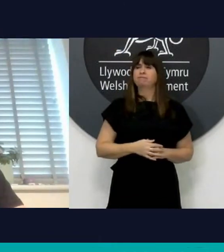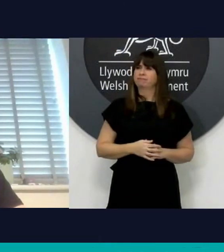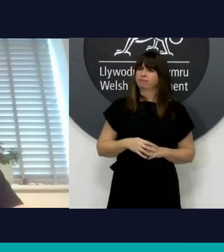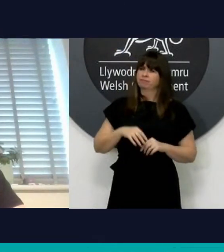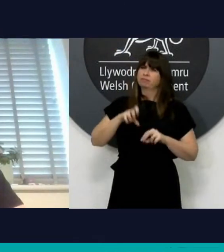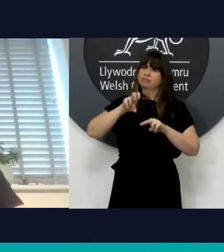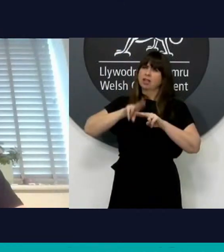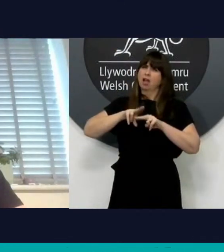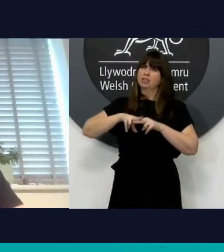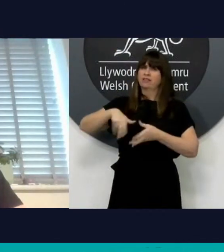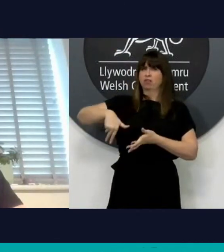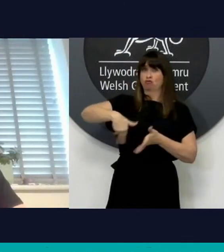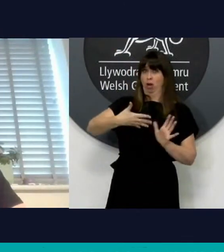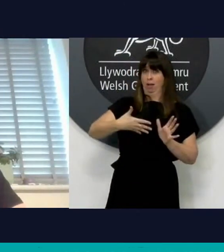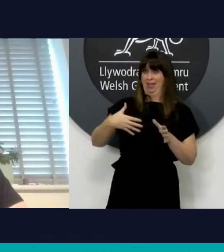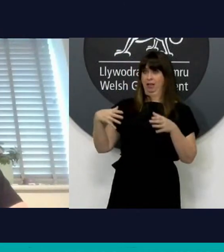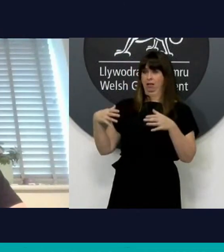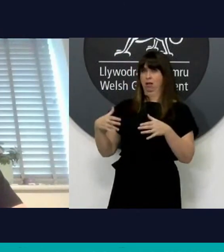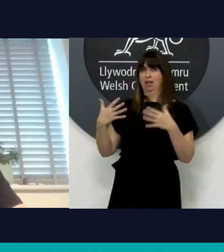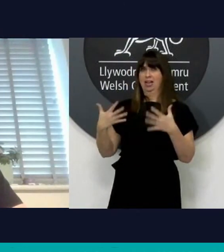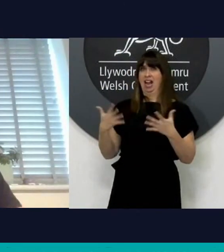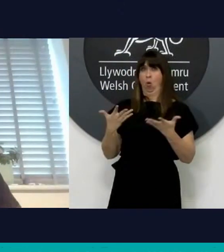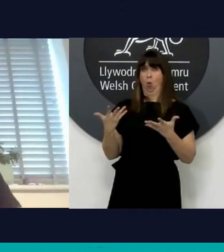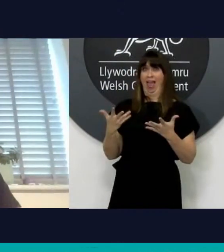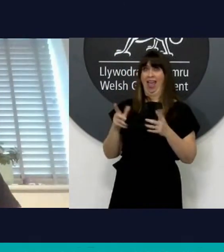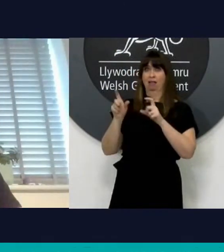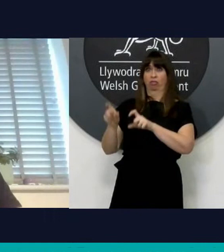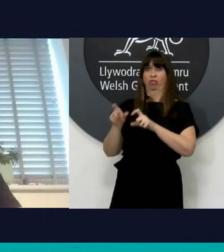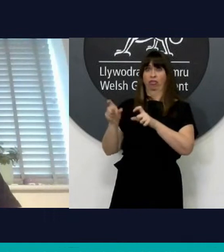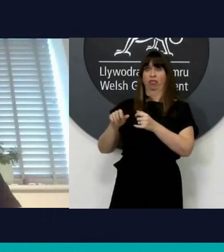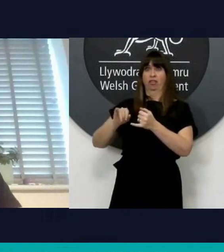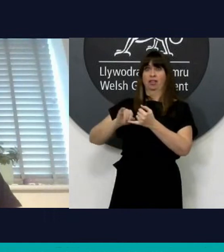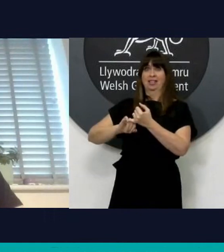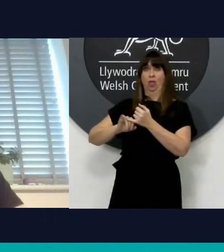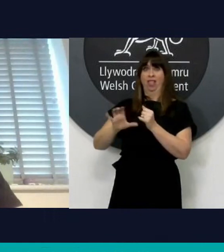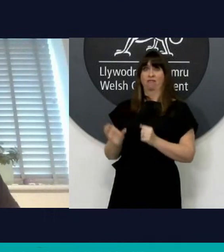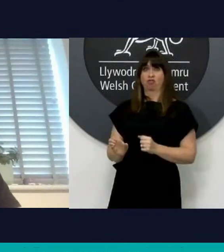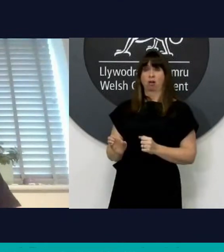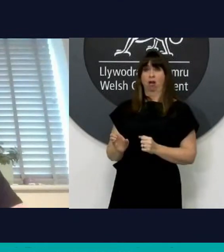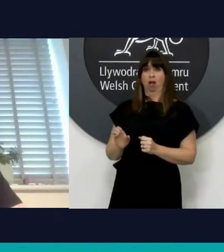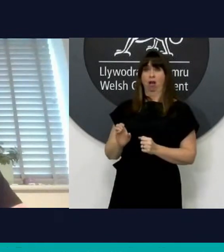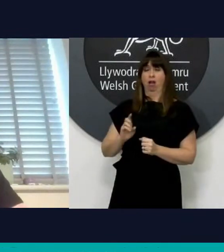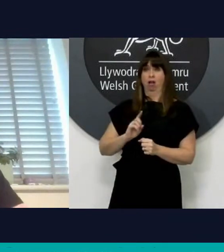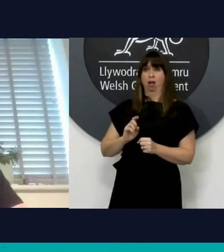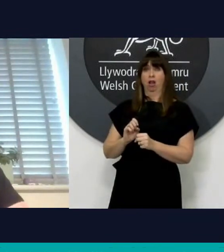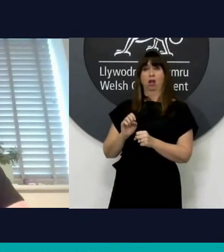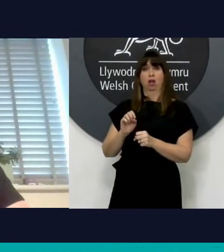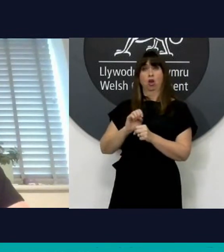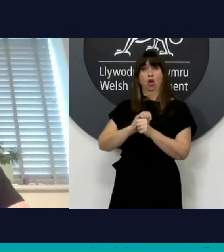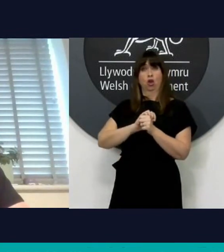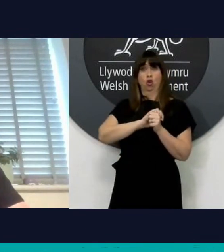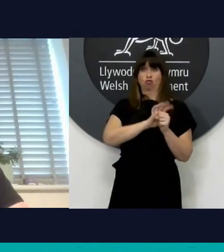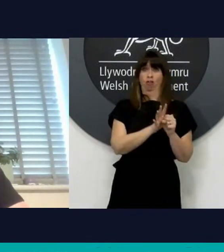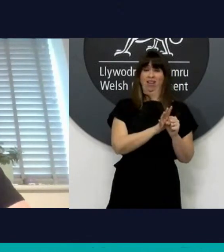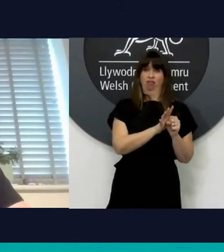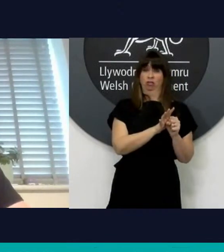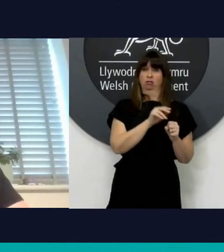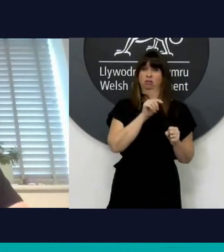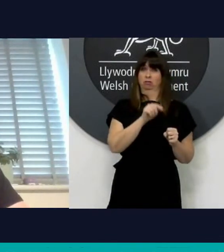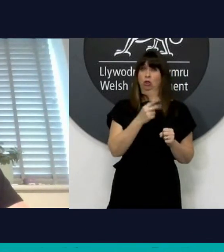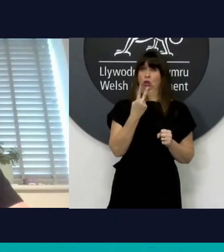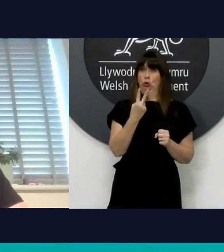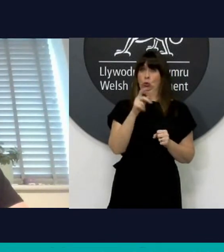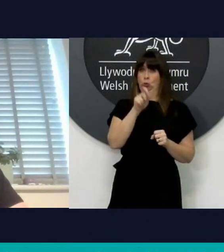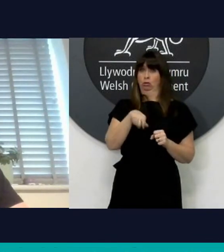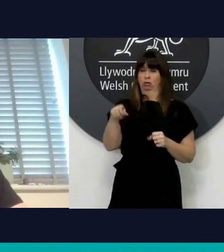Cardiff Rugby are currently stuck in South Africa after the club returned to positive cases of COVID-19. Is the Welsh